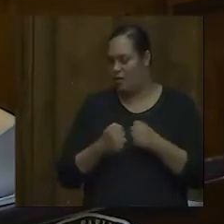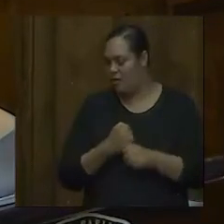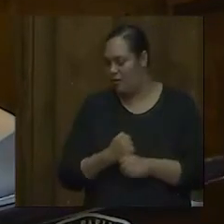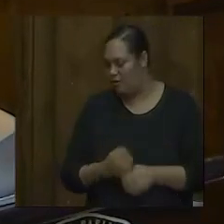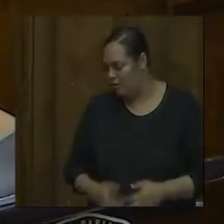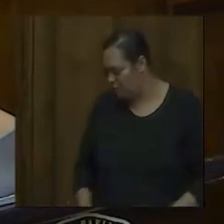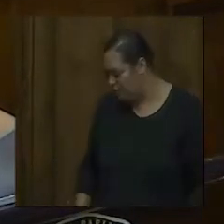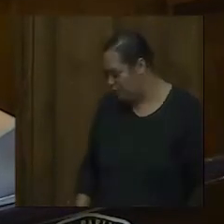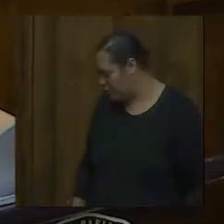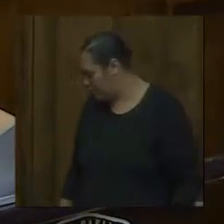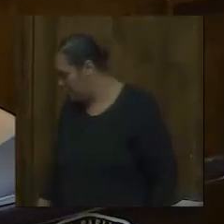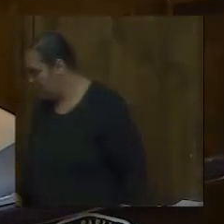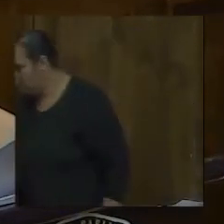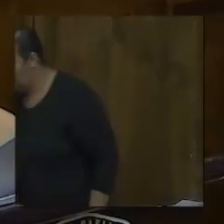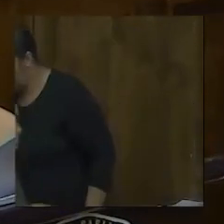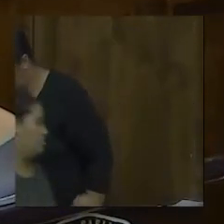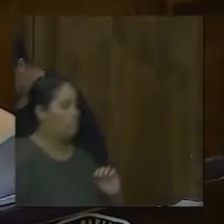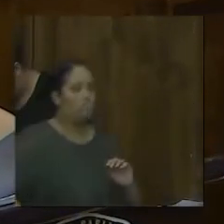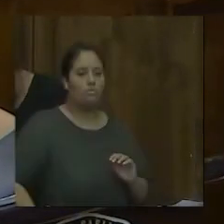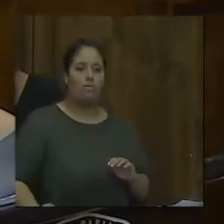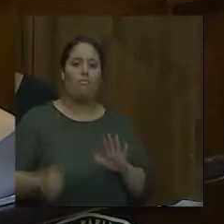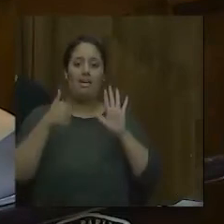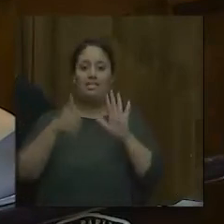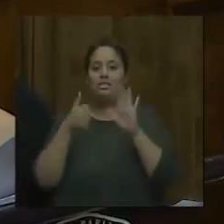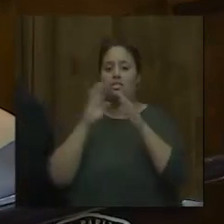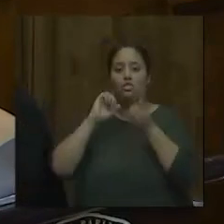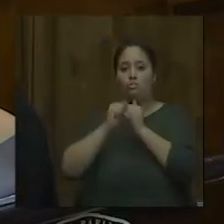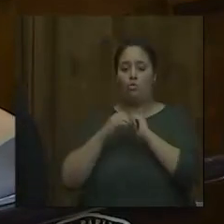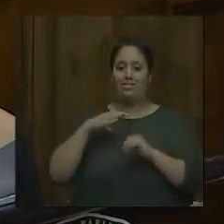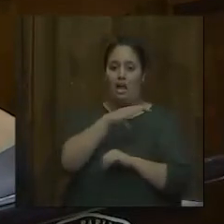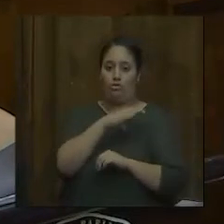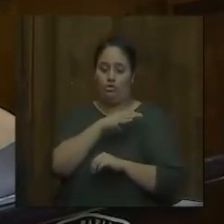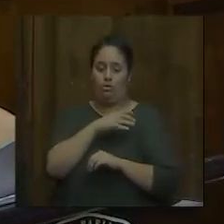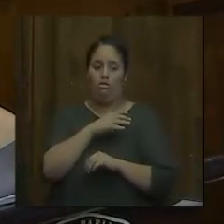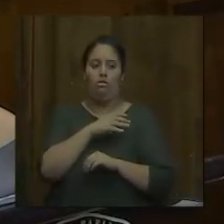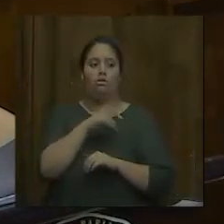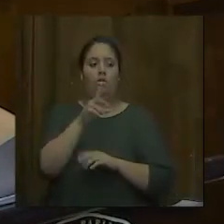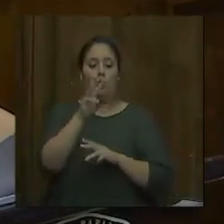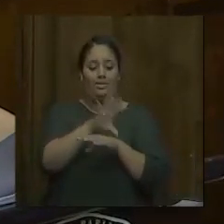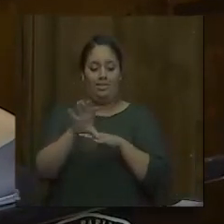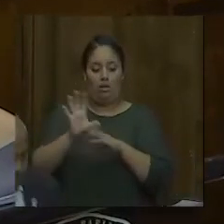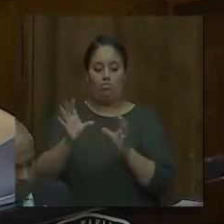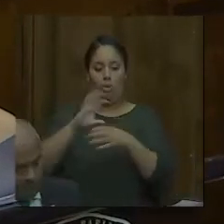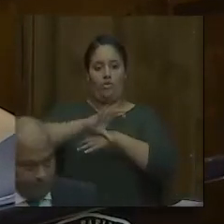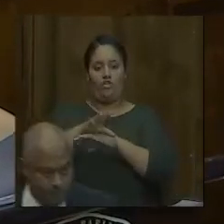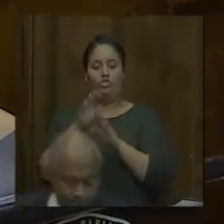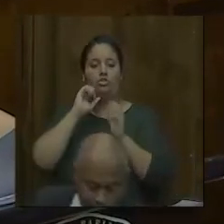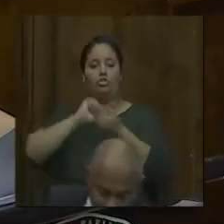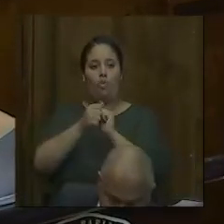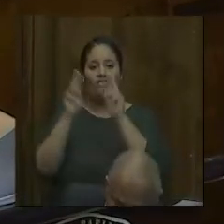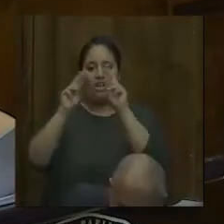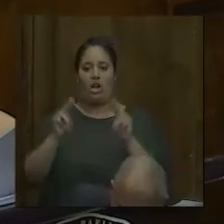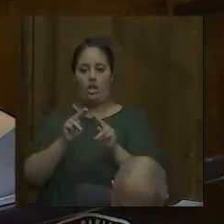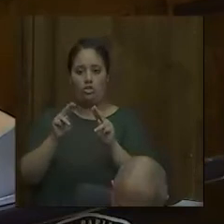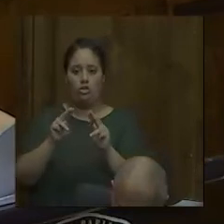6 district sport councils, all of which is represented by the respective chairpersons in the gallery today, and the Western Cape Provincial Sport Confederation